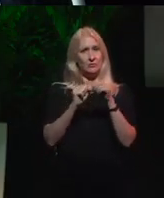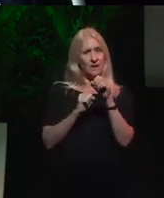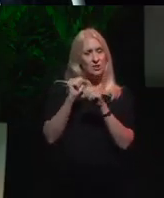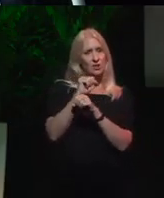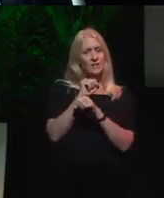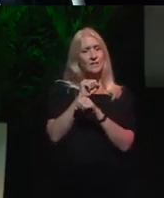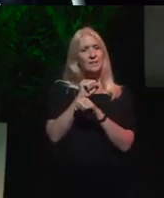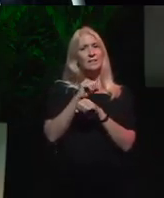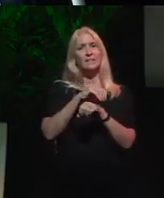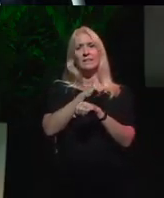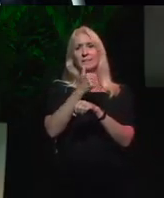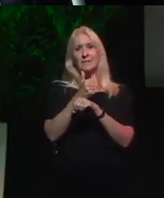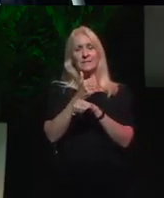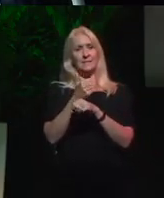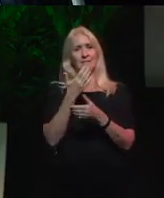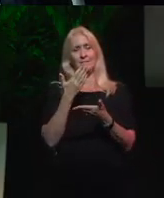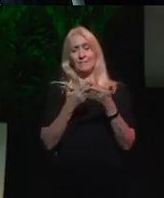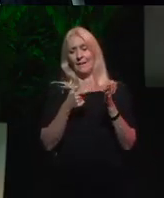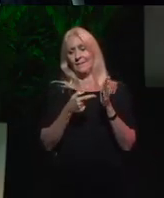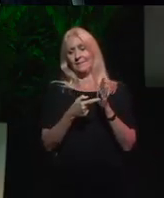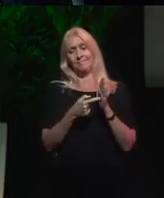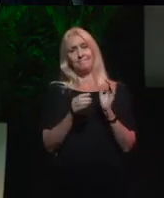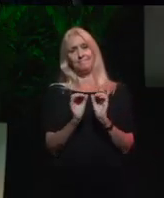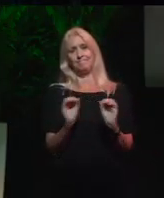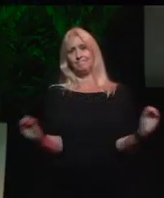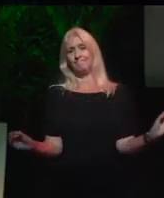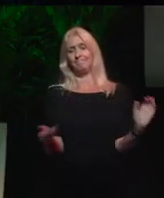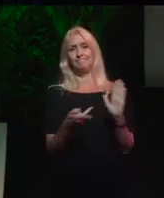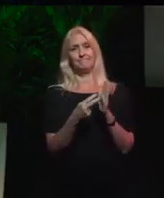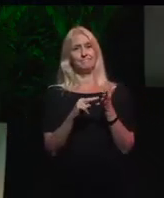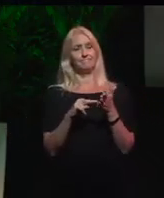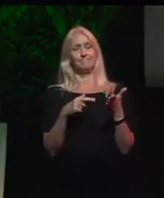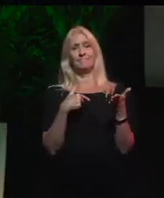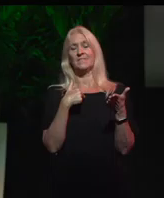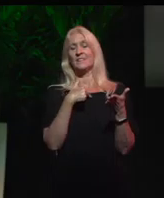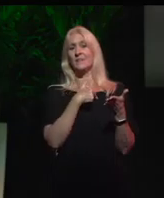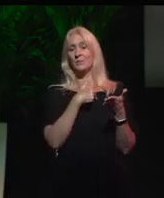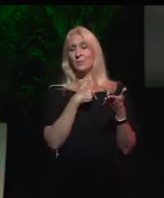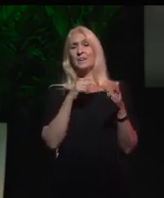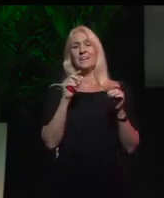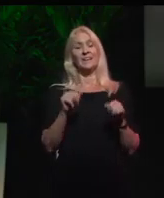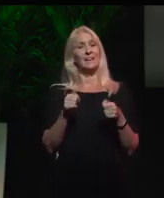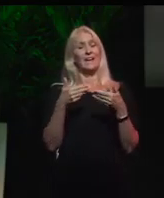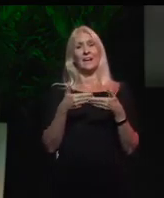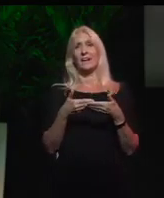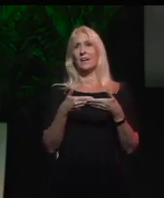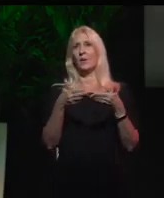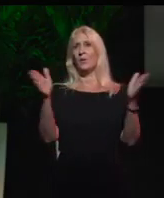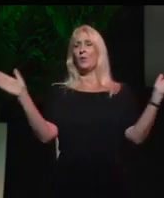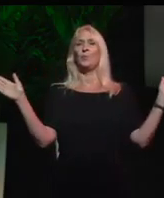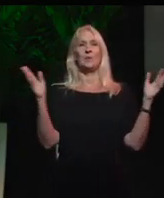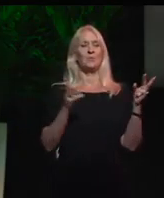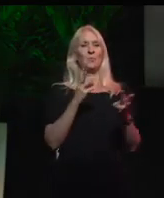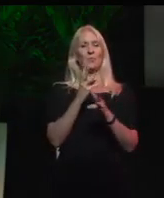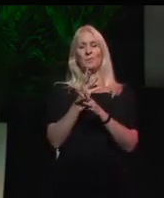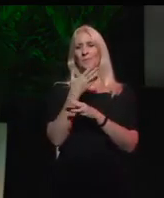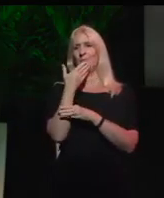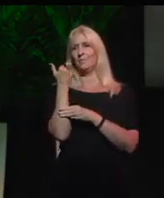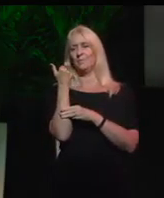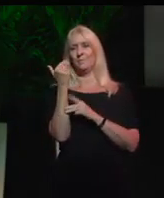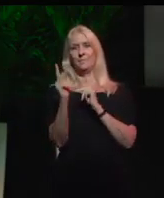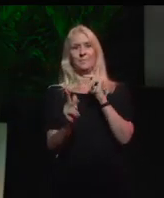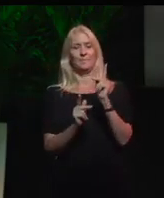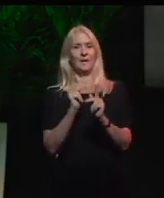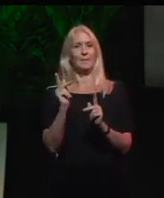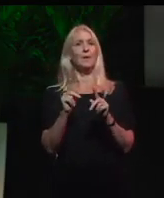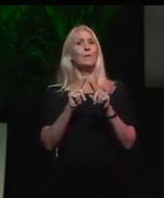an abyss of meaninglessness. We hold the keys to the gateway to a better humanity in our grasp, but